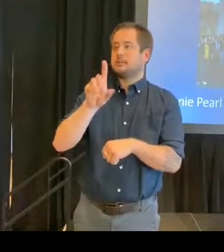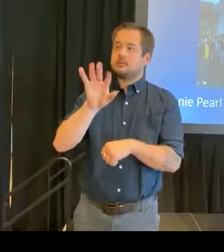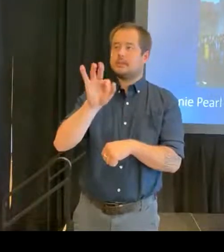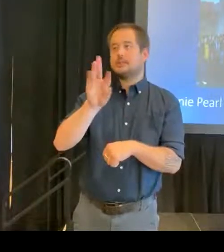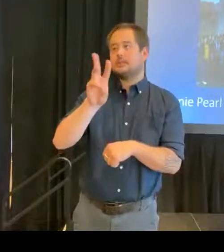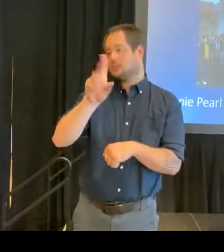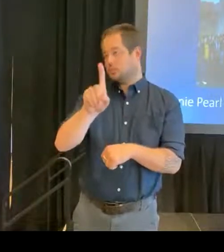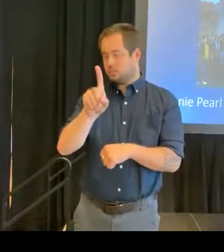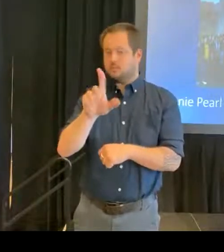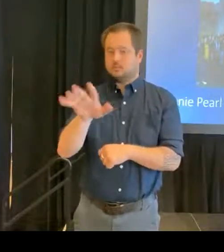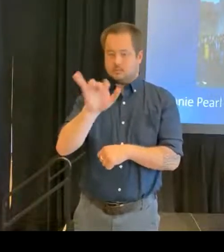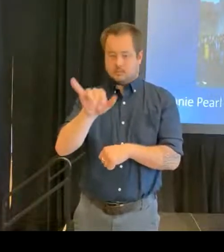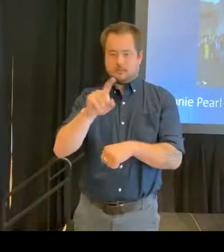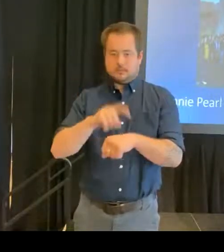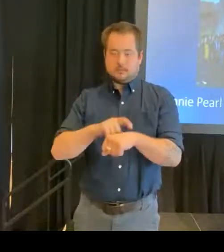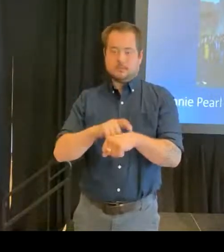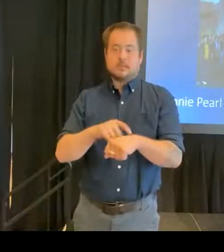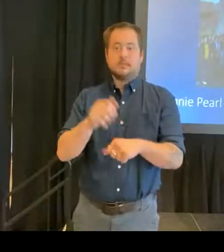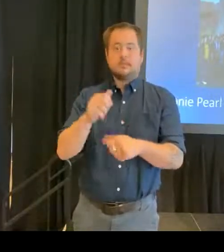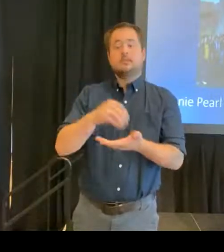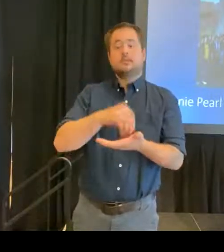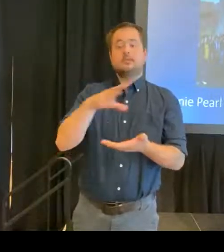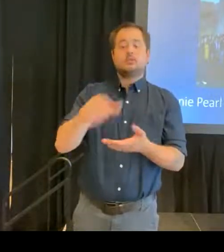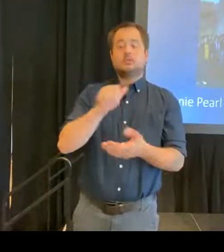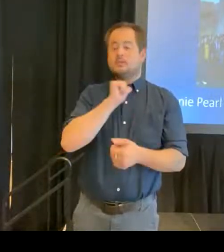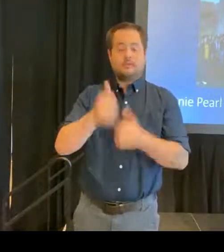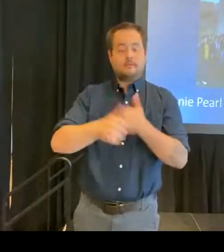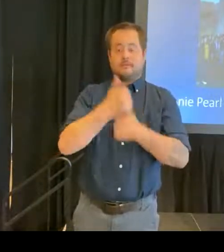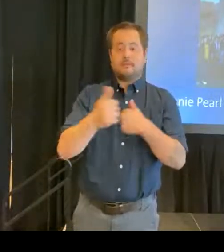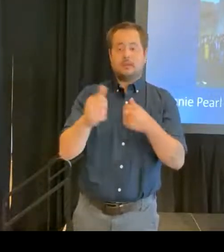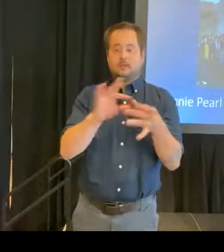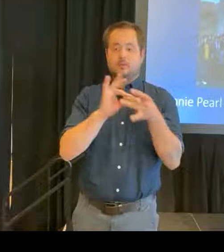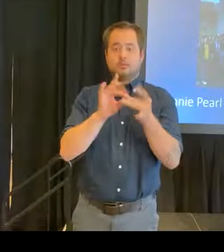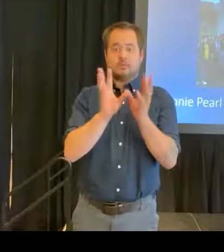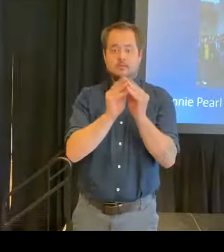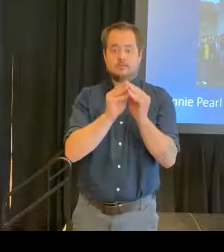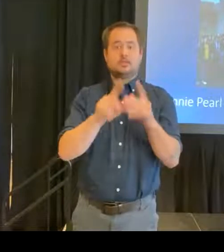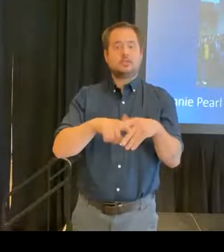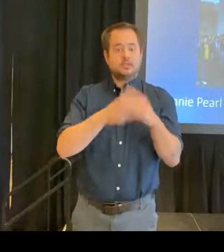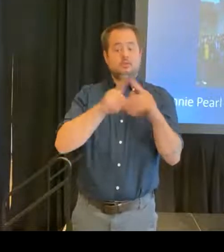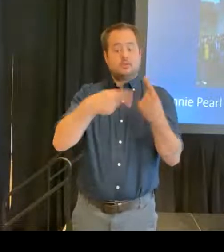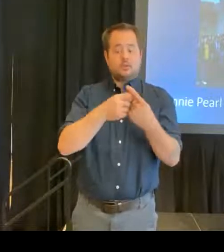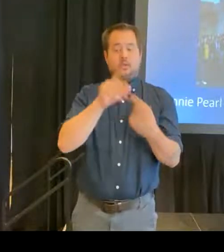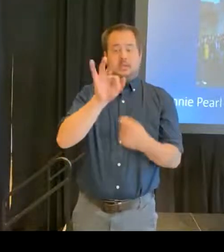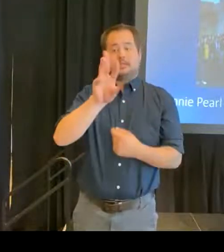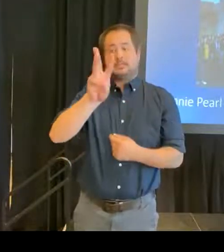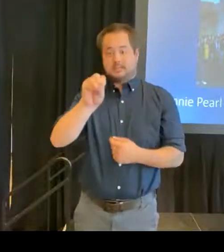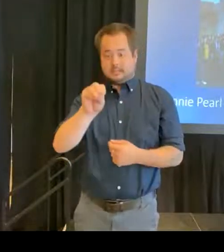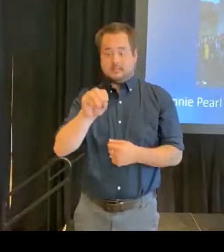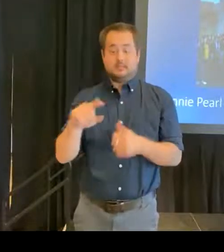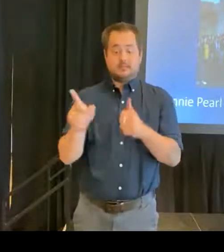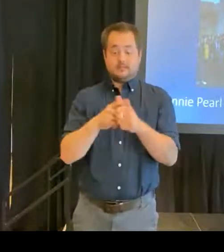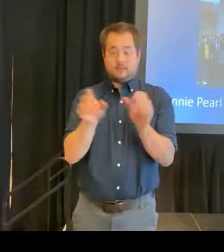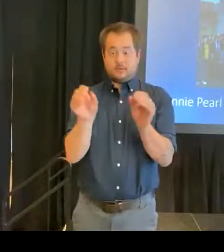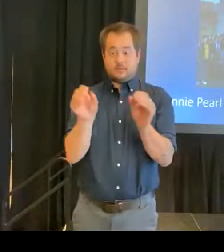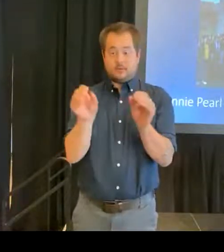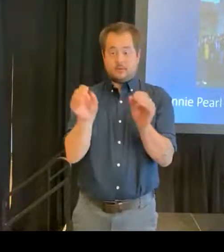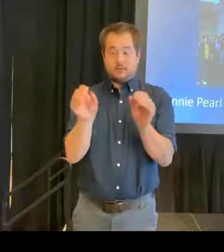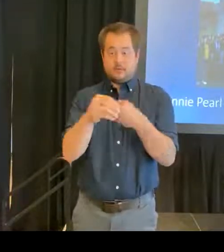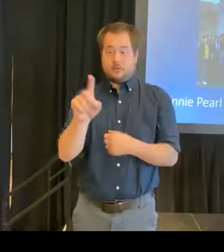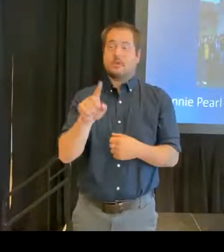61, but the Student Nonviolent Coordinating Committee started in 60. And the first office they had was